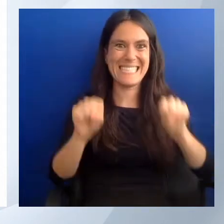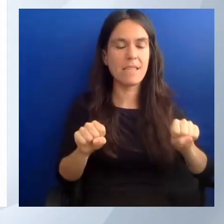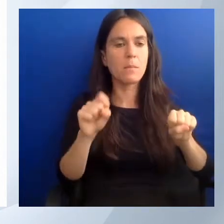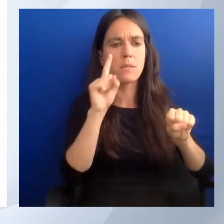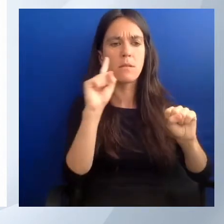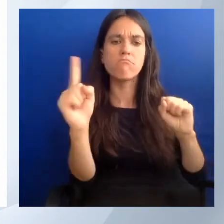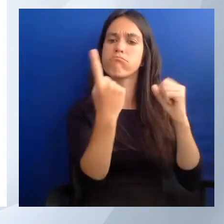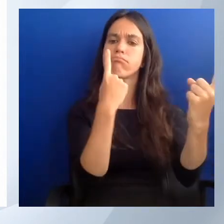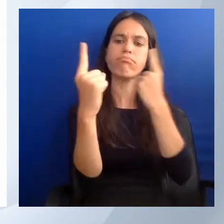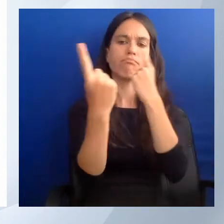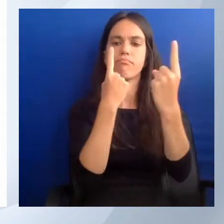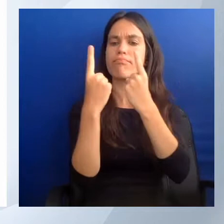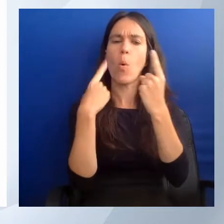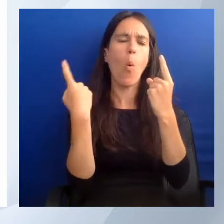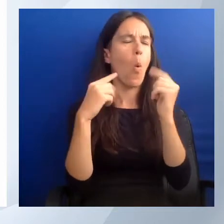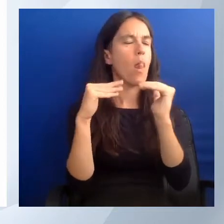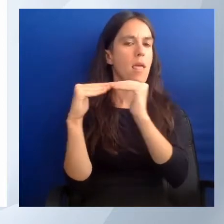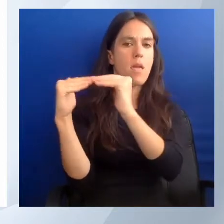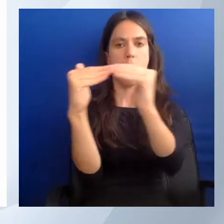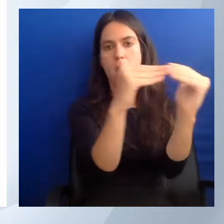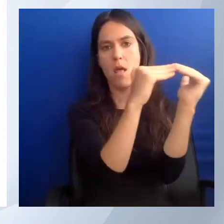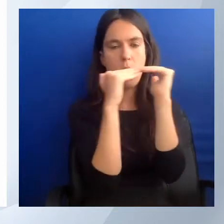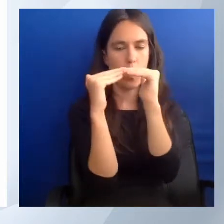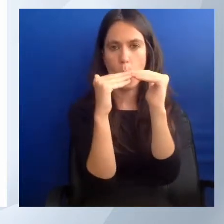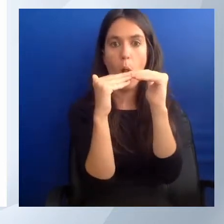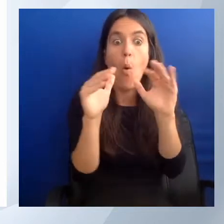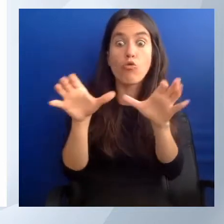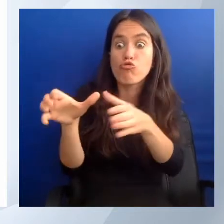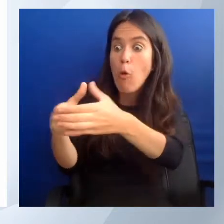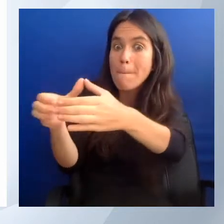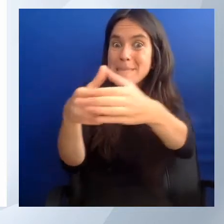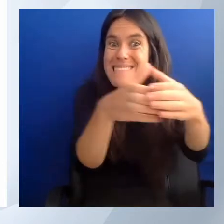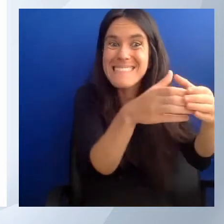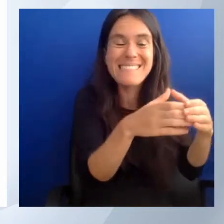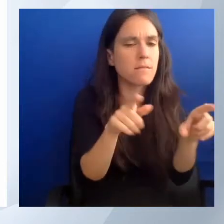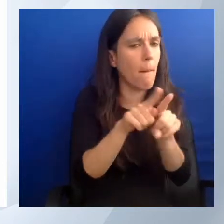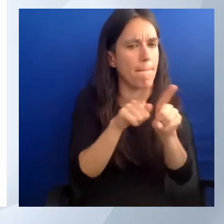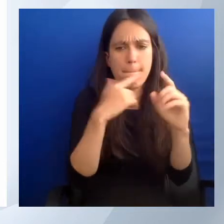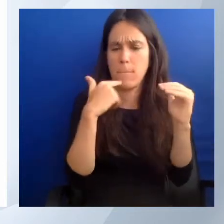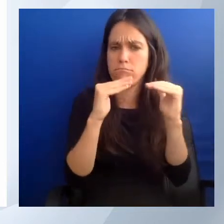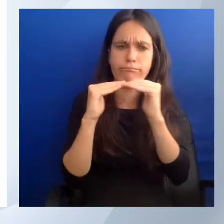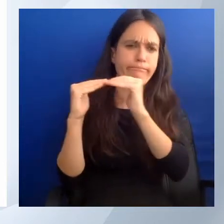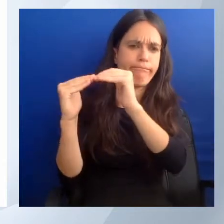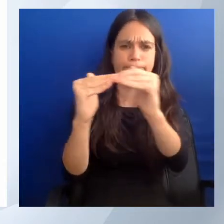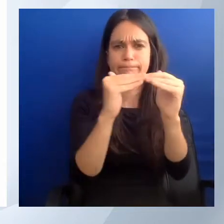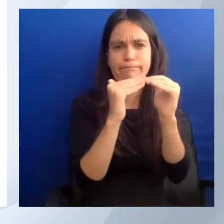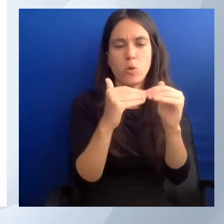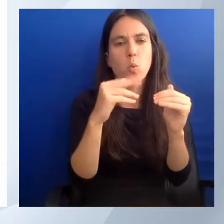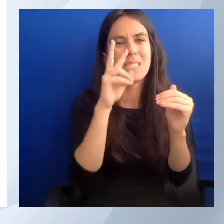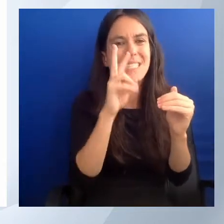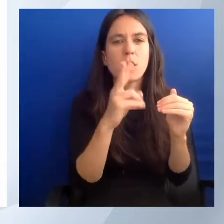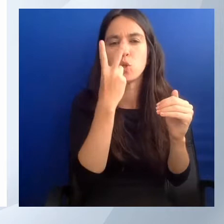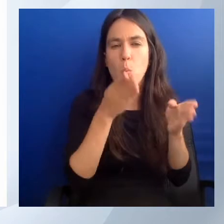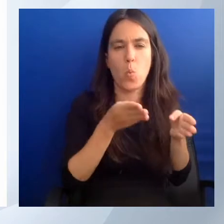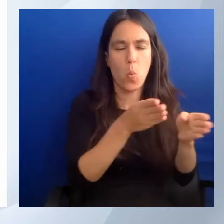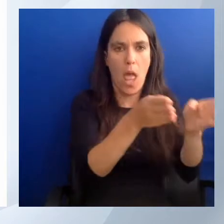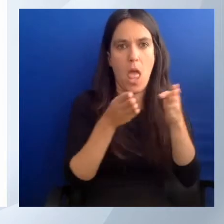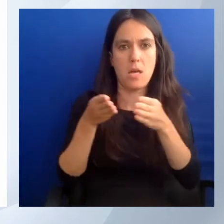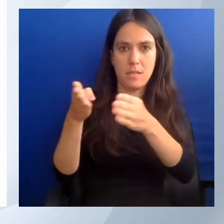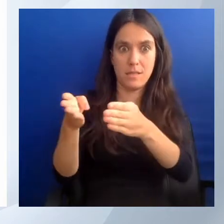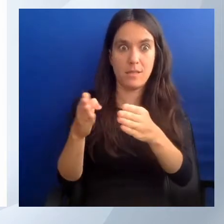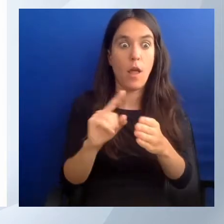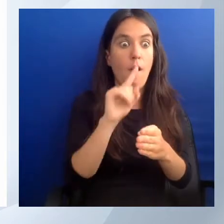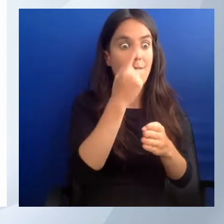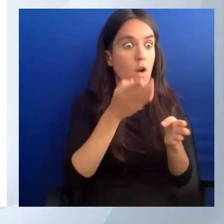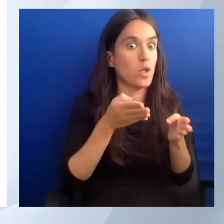of individuals equally. So there's 2 ways in which you can look at model fairness. The first one is